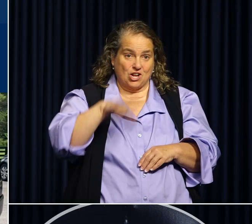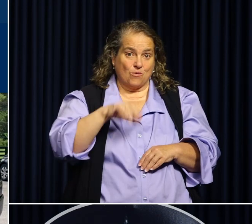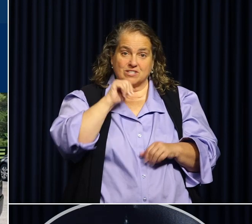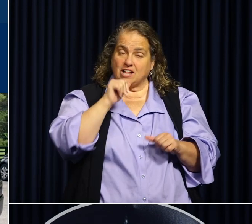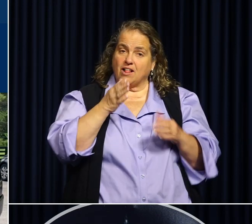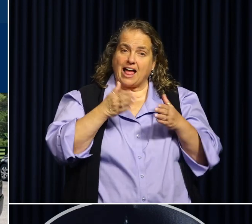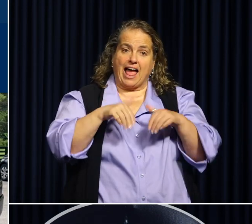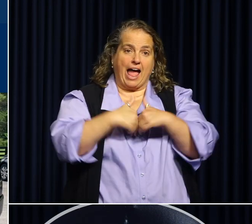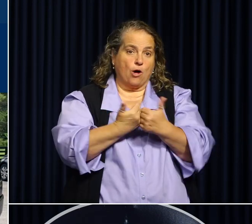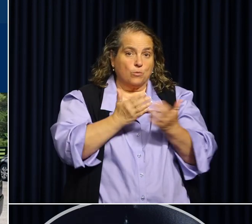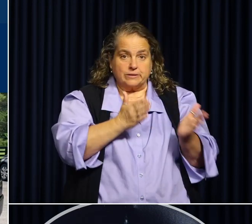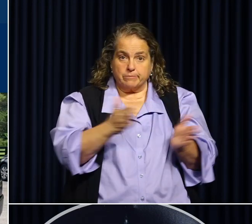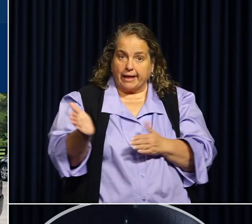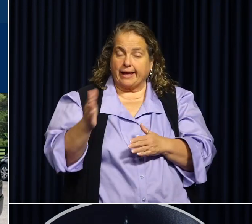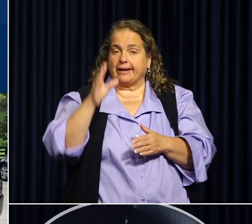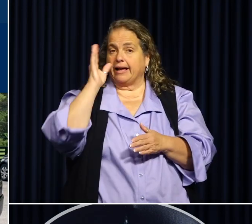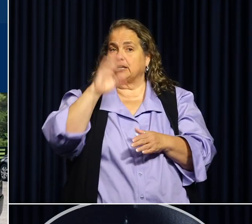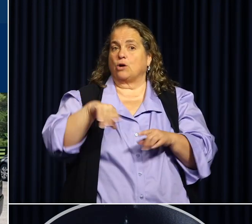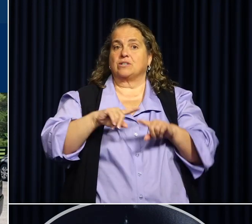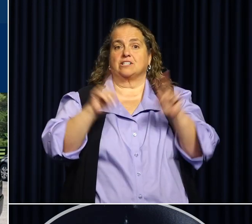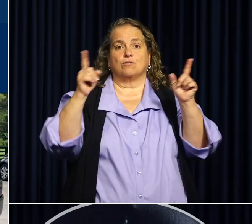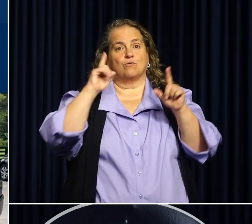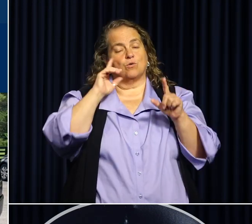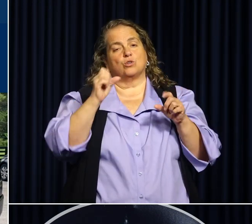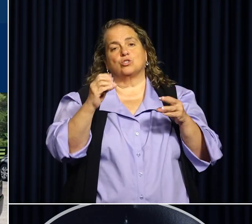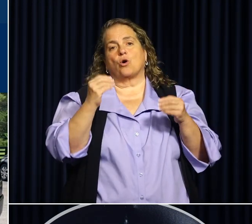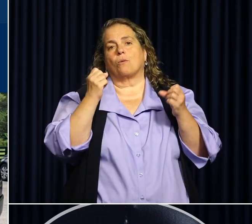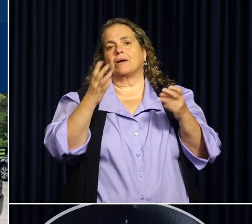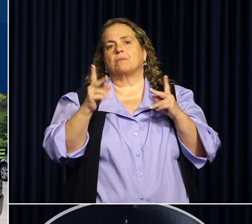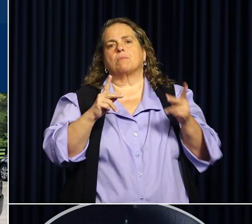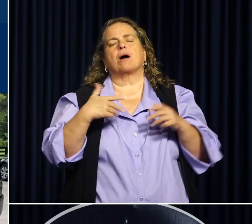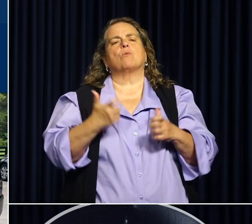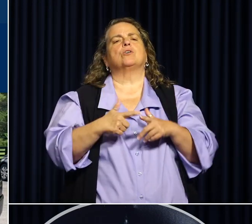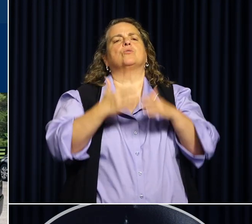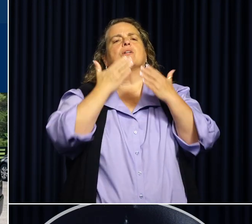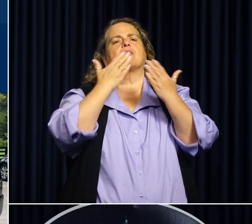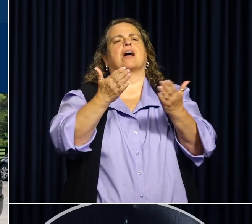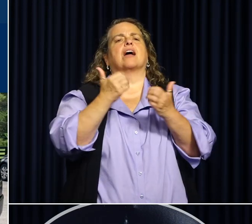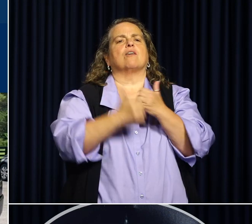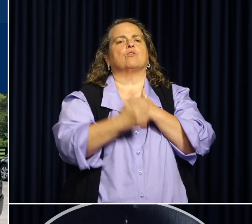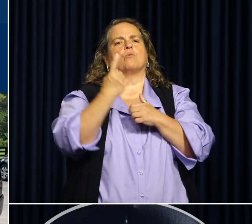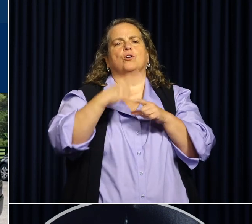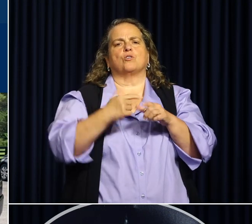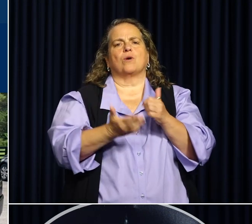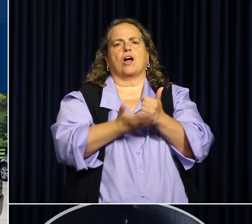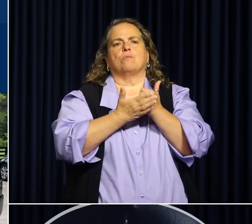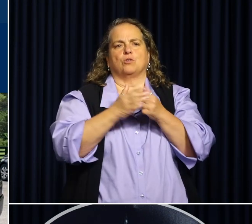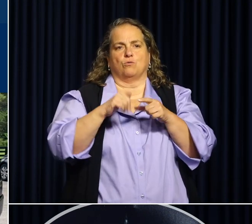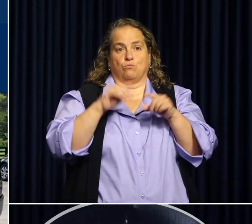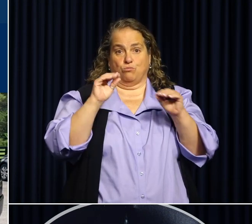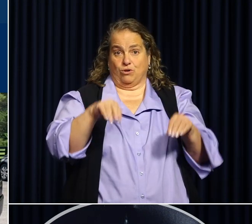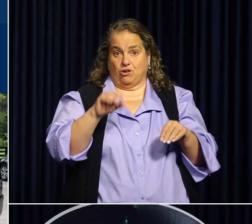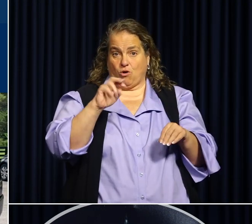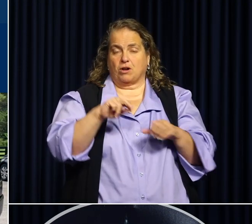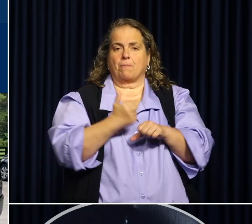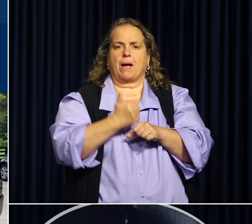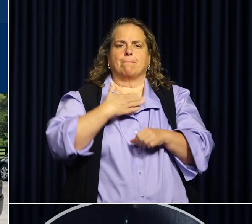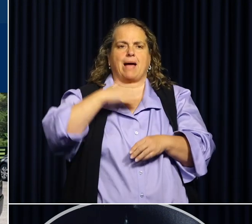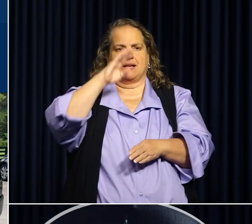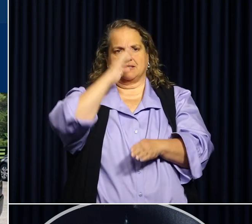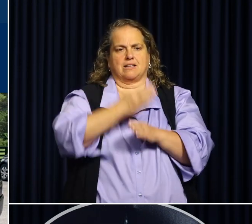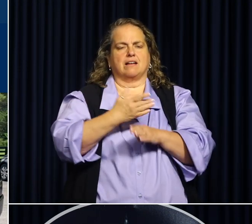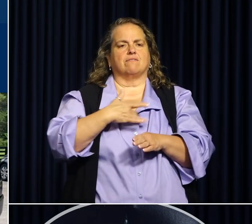was planned. I know it's different for so many. But I want to thank everybody who helped put it on for making my son feel very,